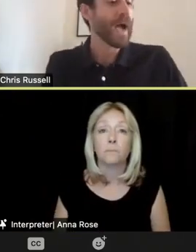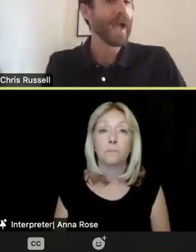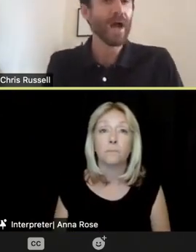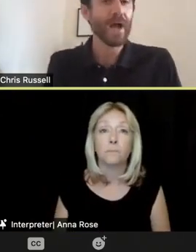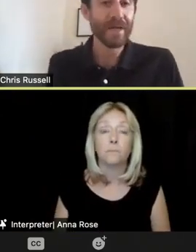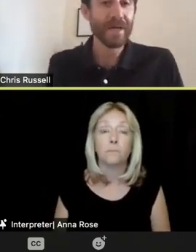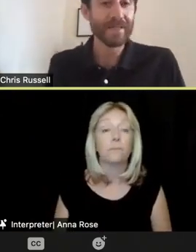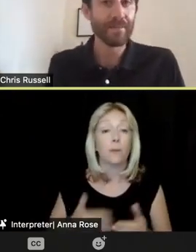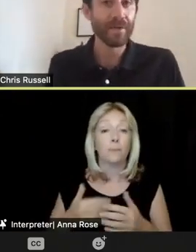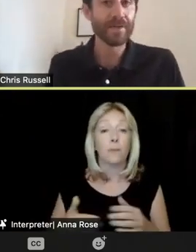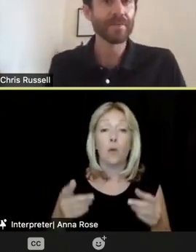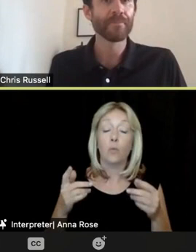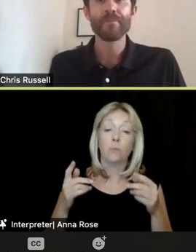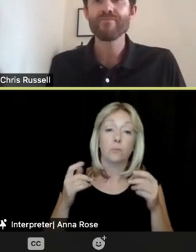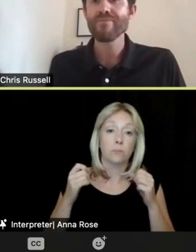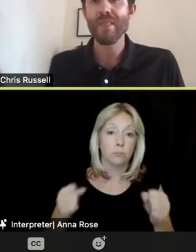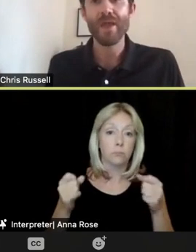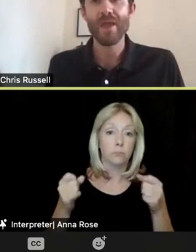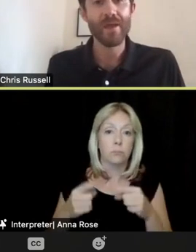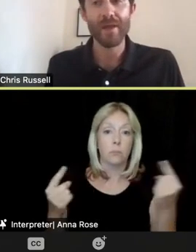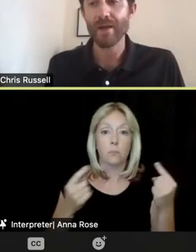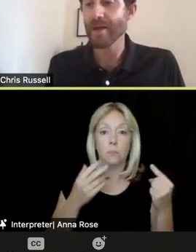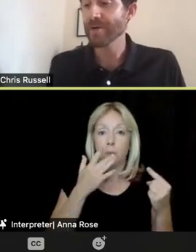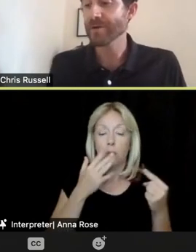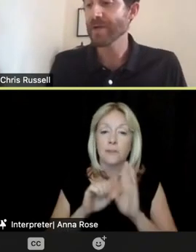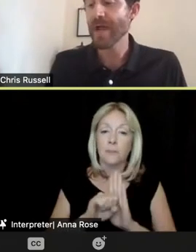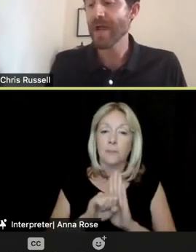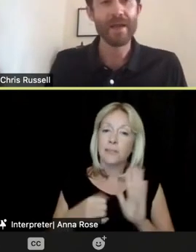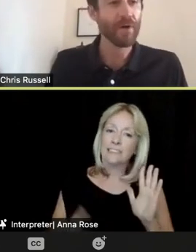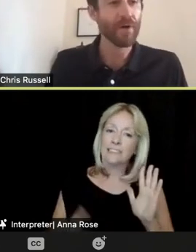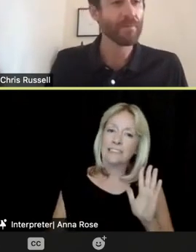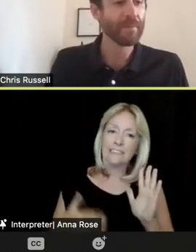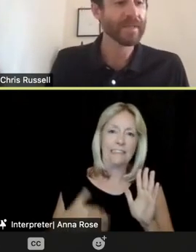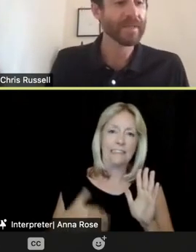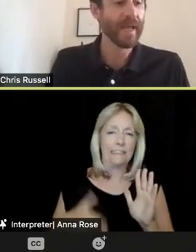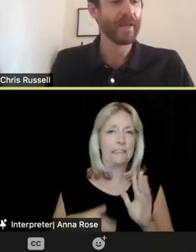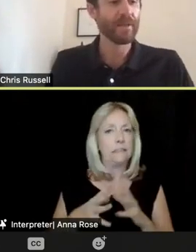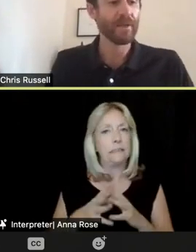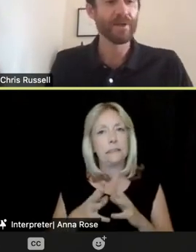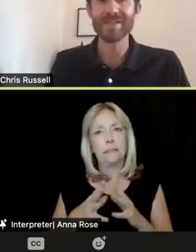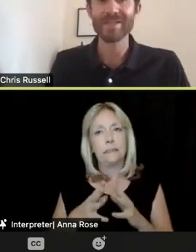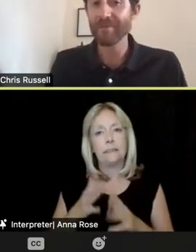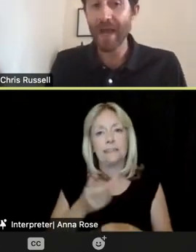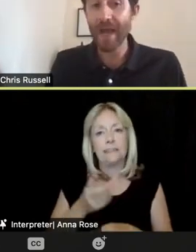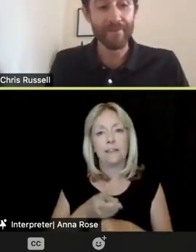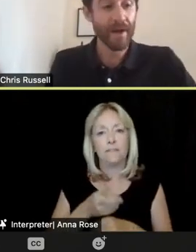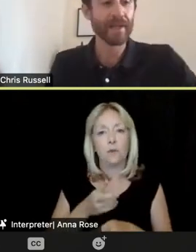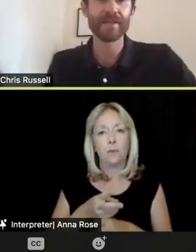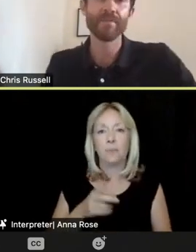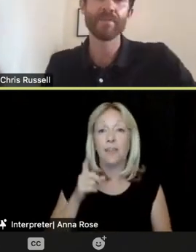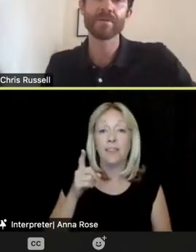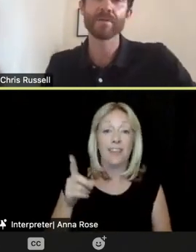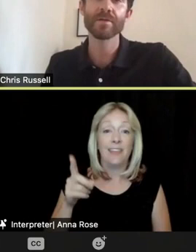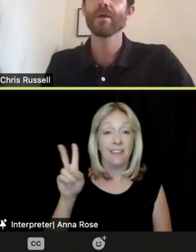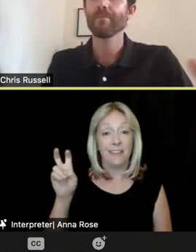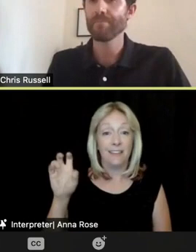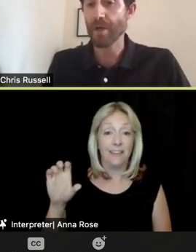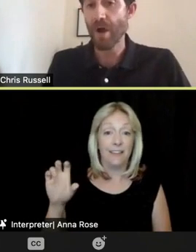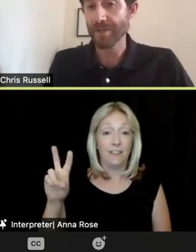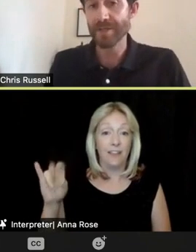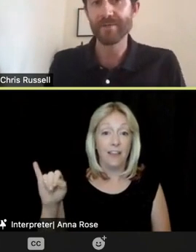Okay, high contrast symbols. Another time that I've heard people say these are CVI friendly